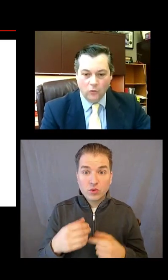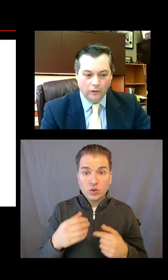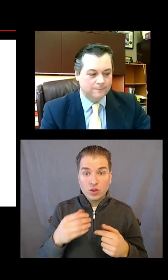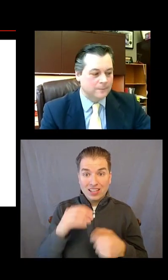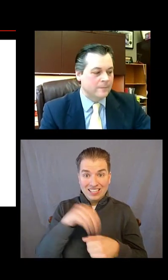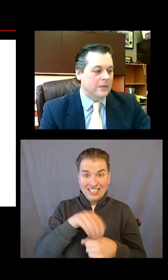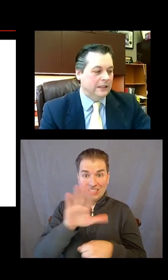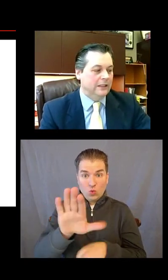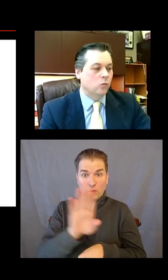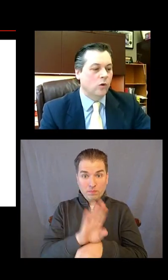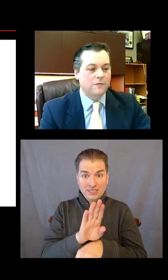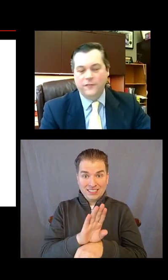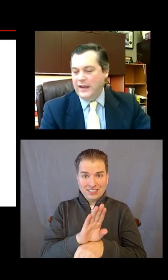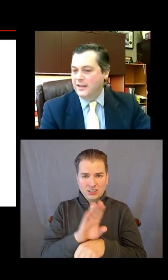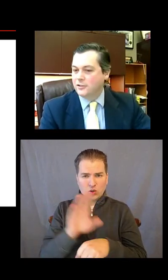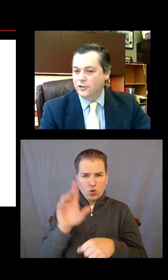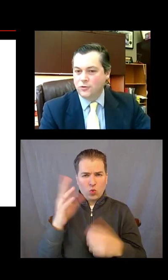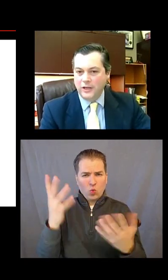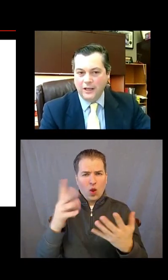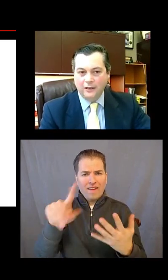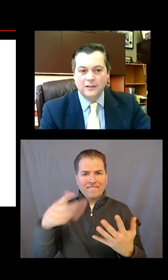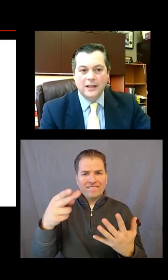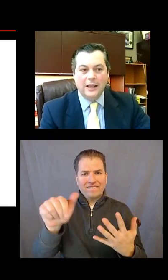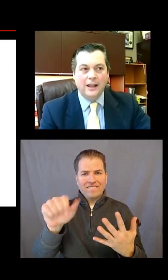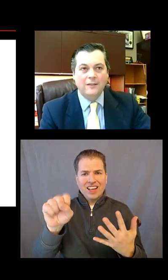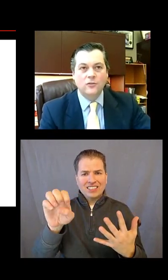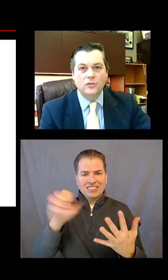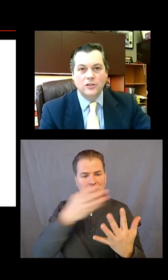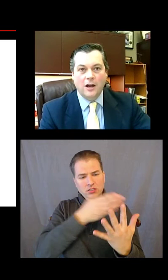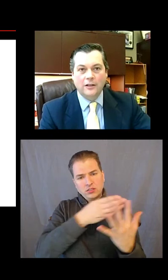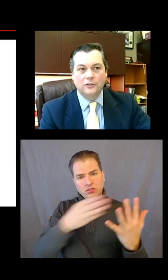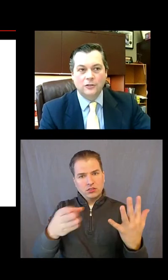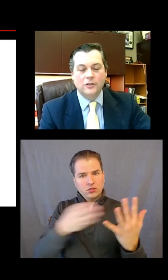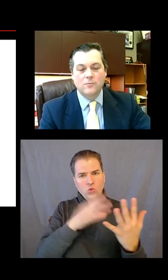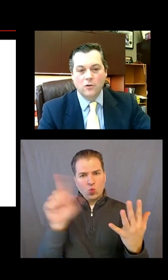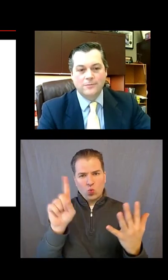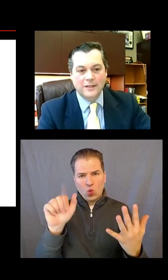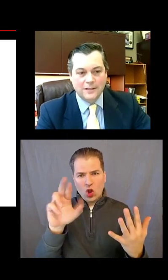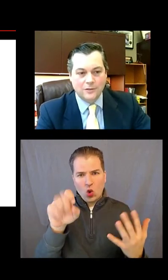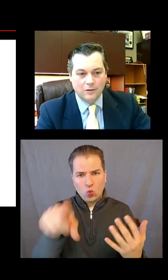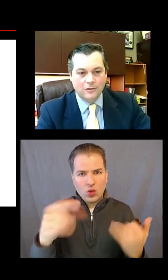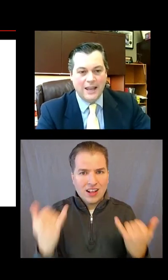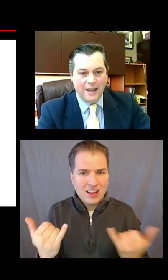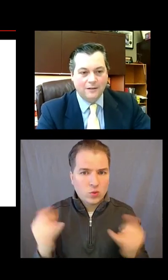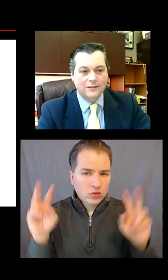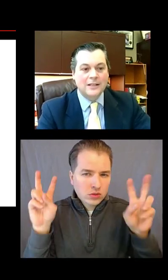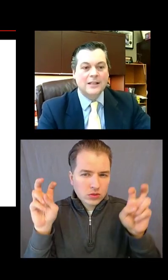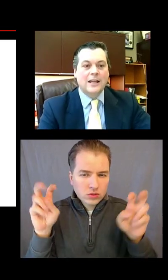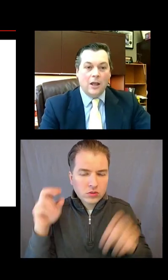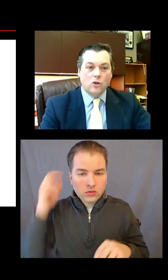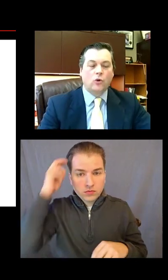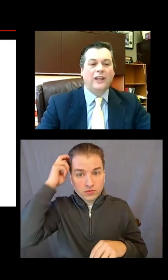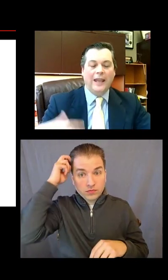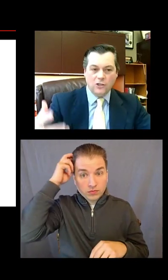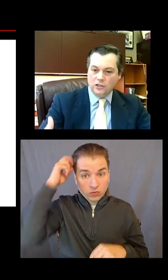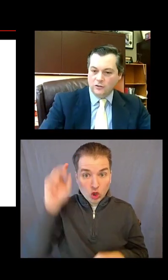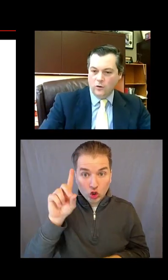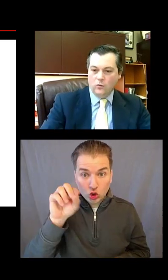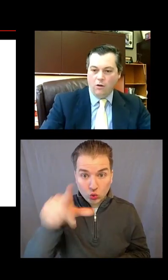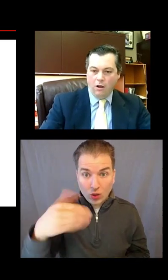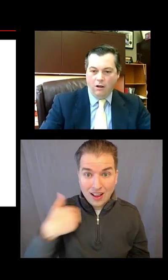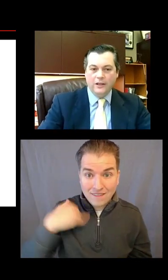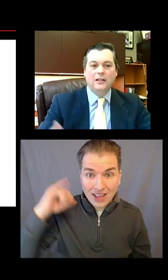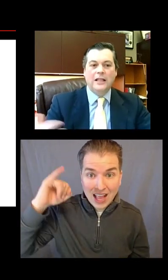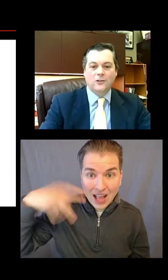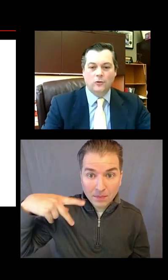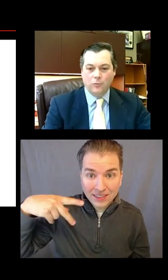in the door is what phase are you in, and have you started to, as most business owners have, creation of